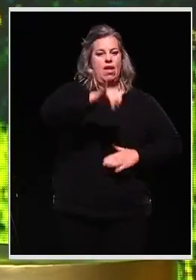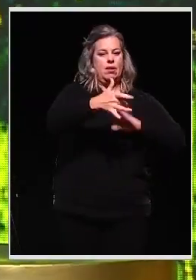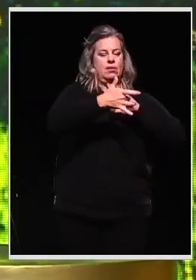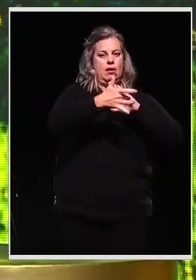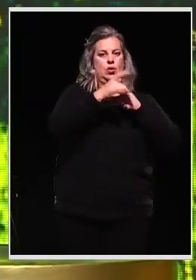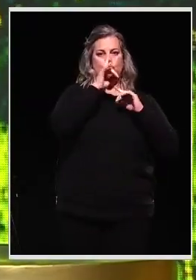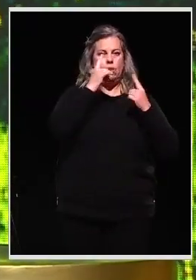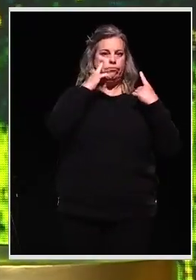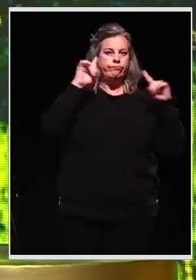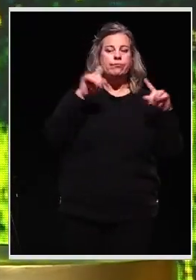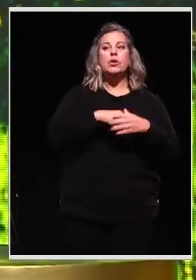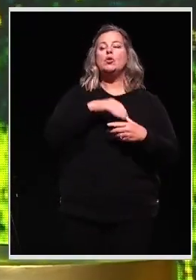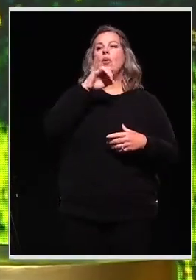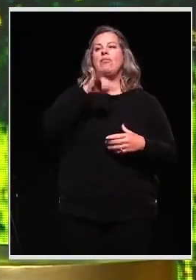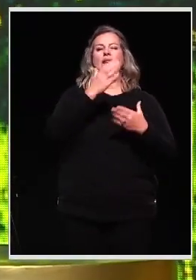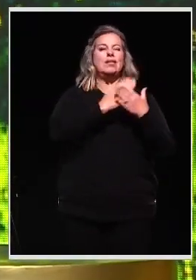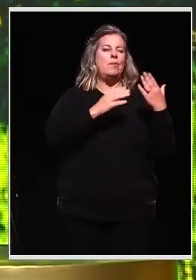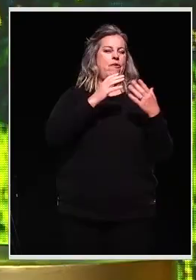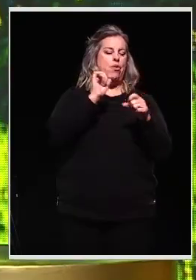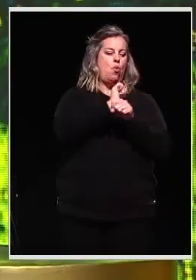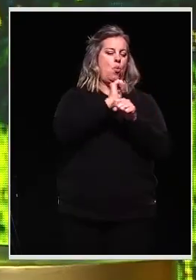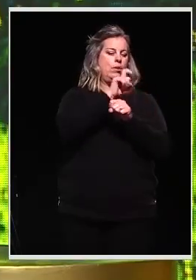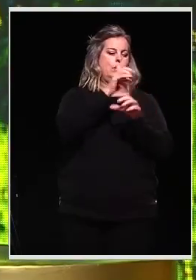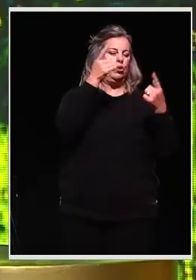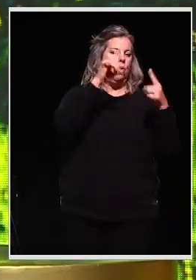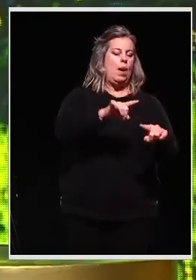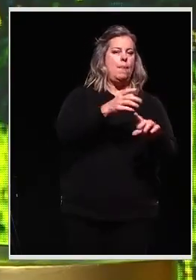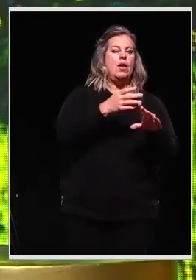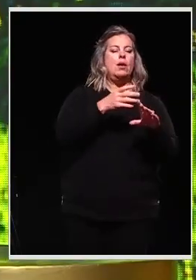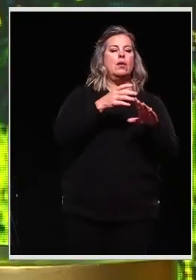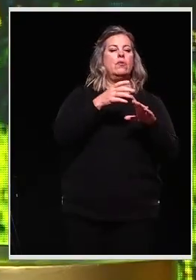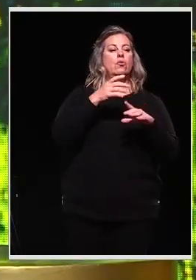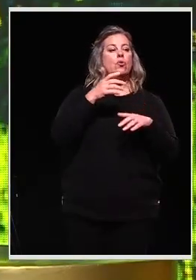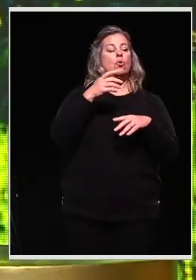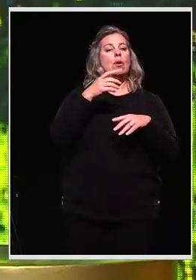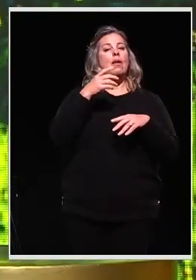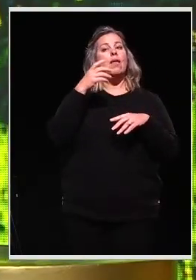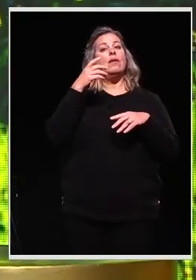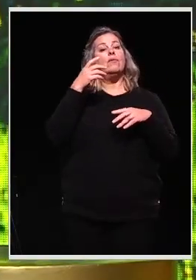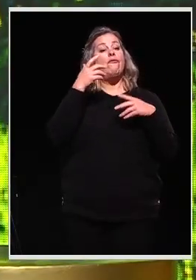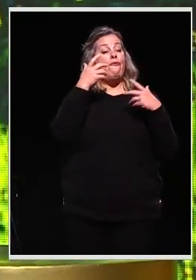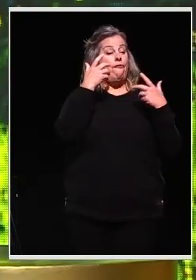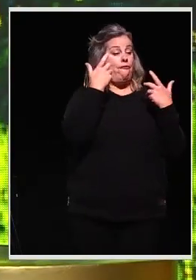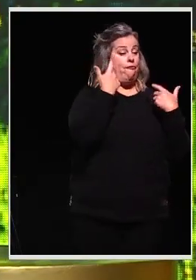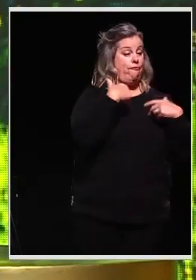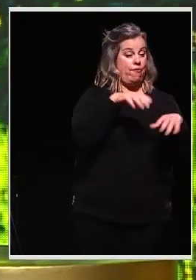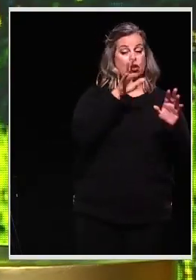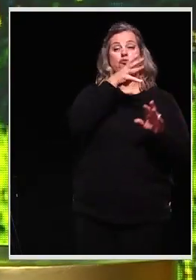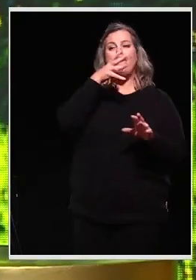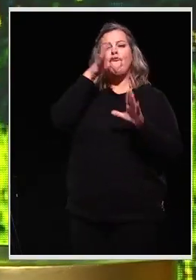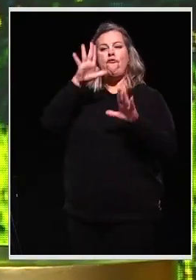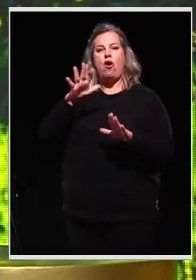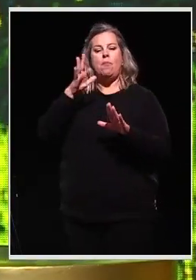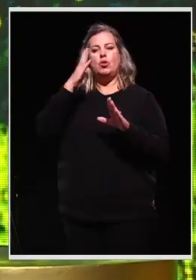credit. I mean, that's just some of the upfront work that has to be done so that farmers can have confidence that if they adopt a new technology,